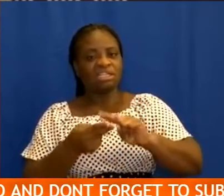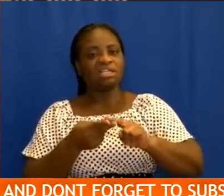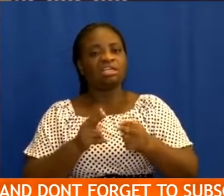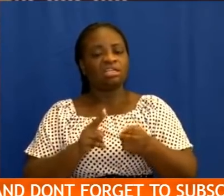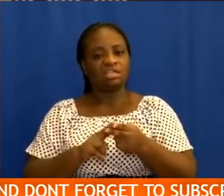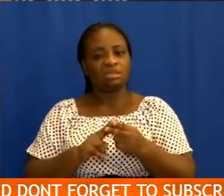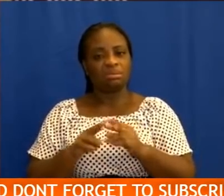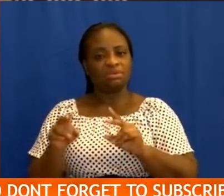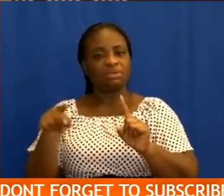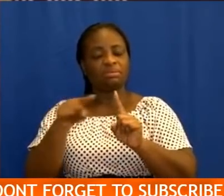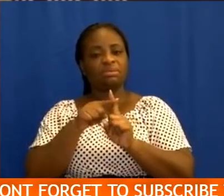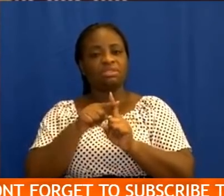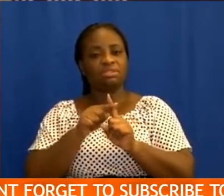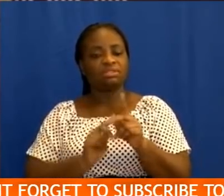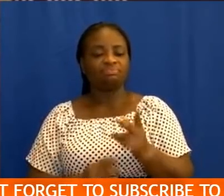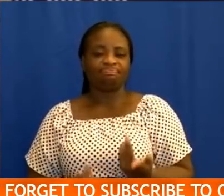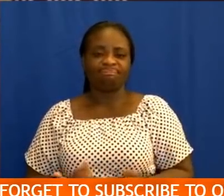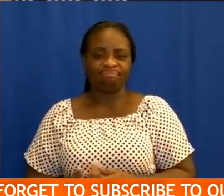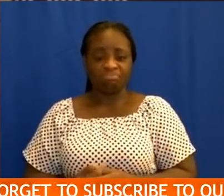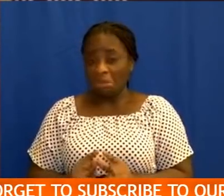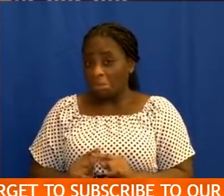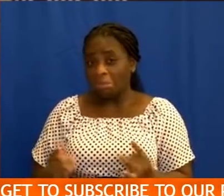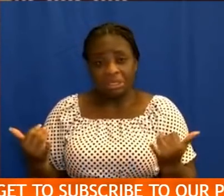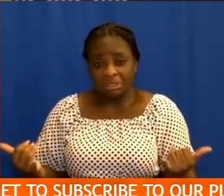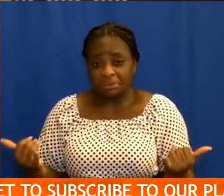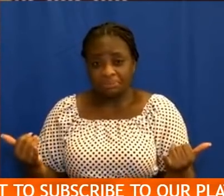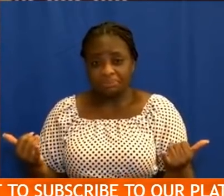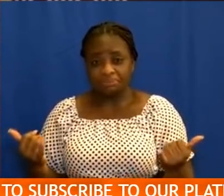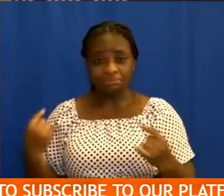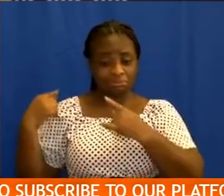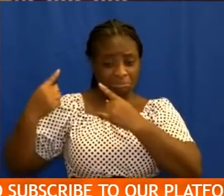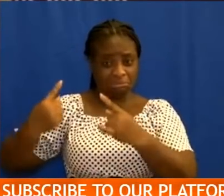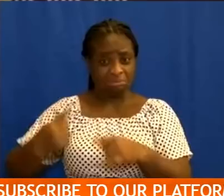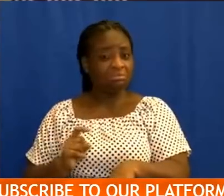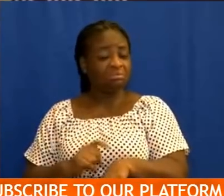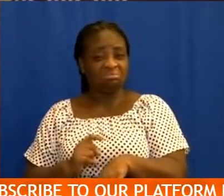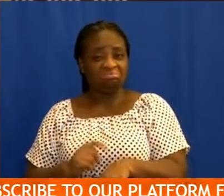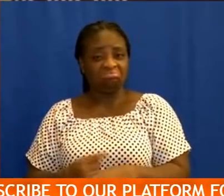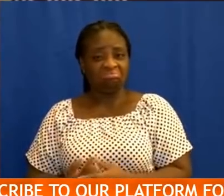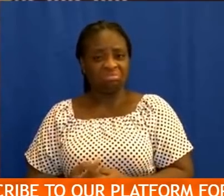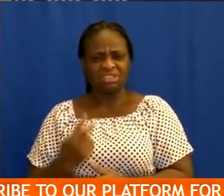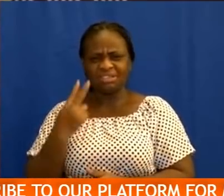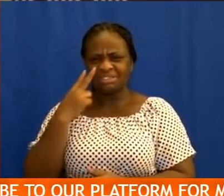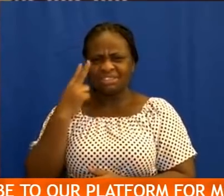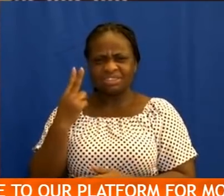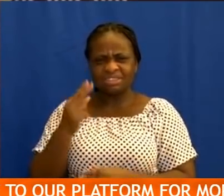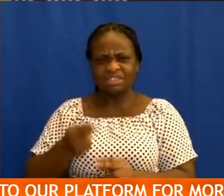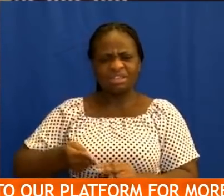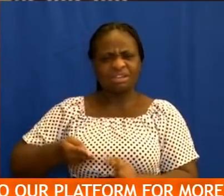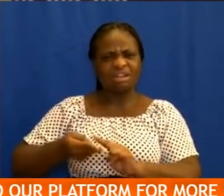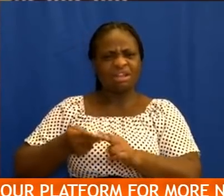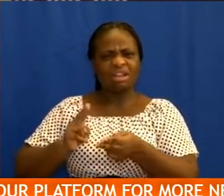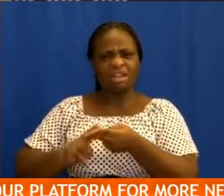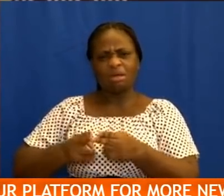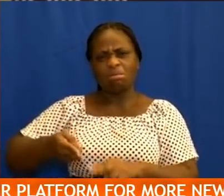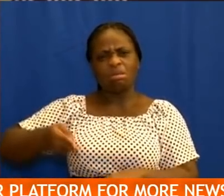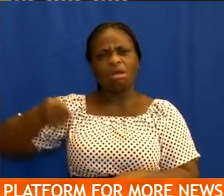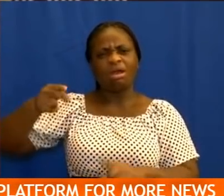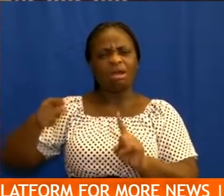of active cases. However, since that time, we have seen an upsurge in the number of